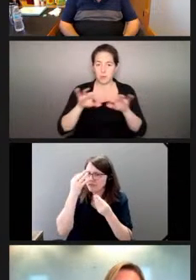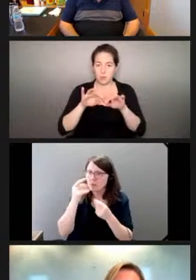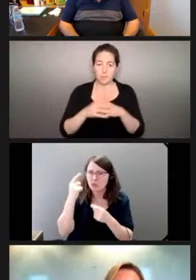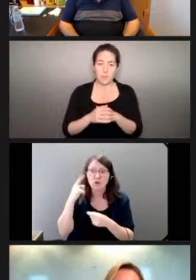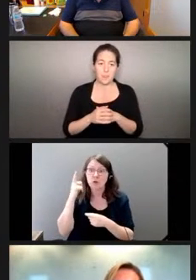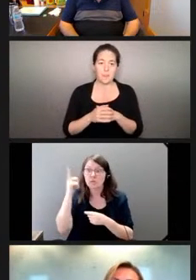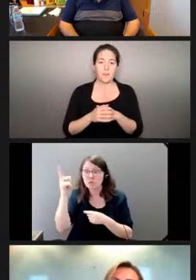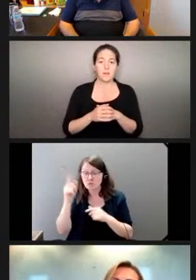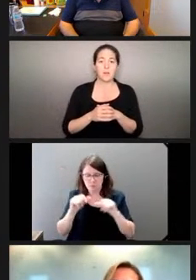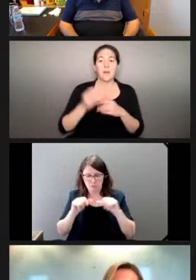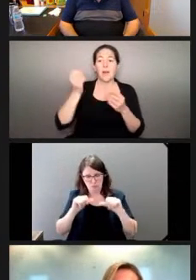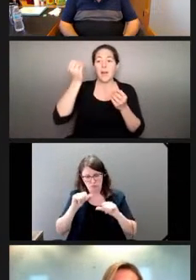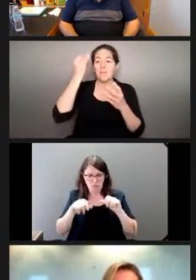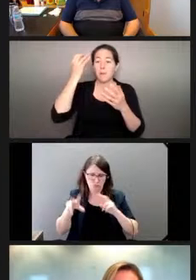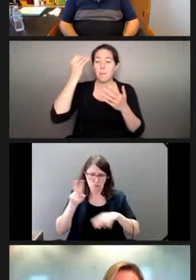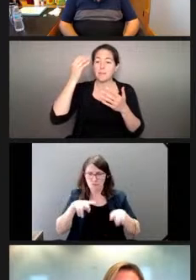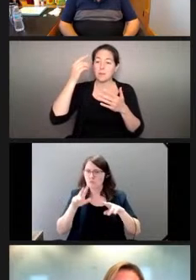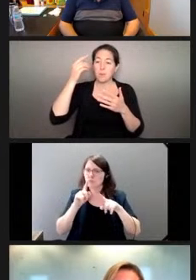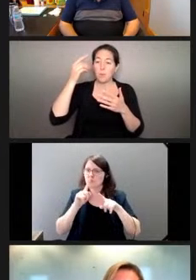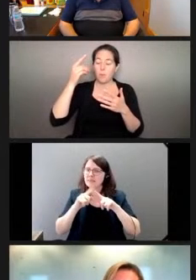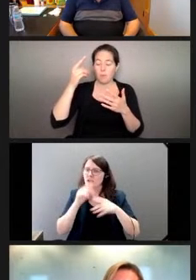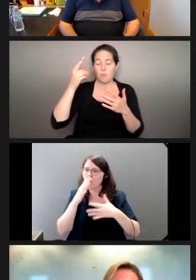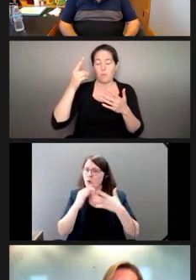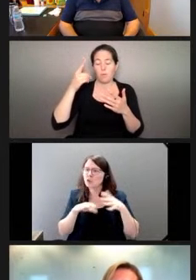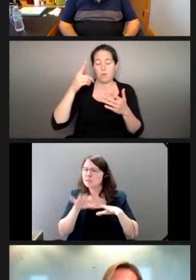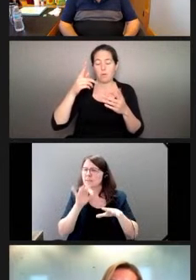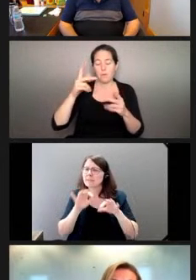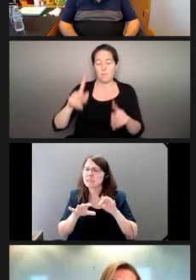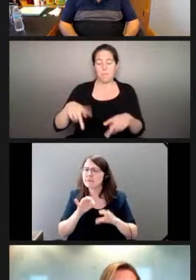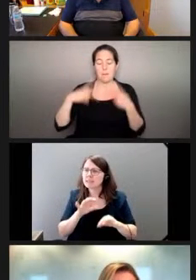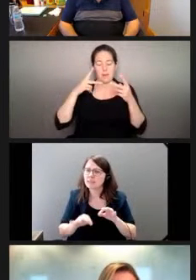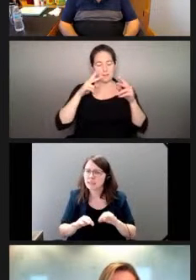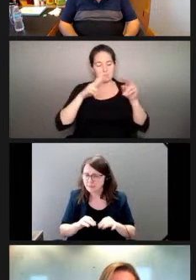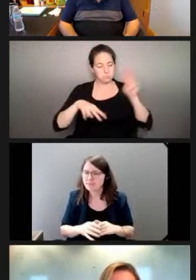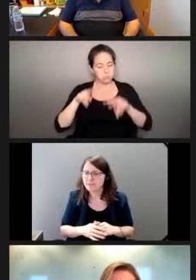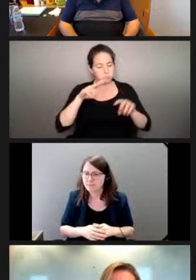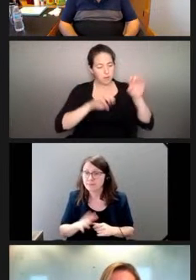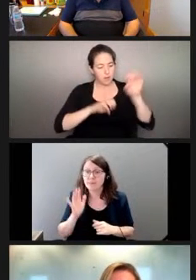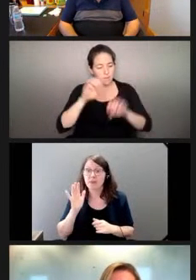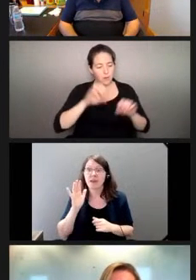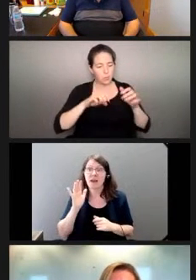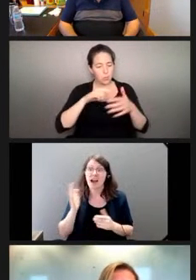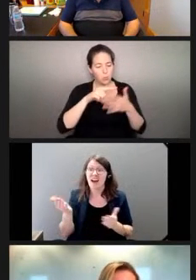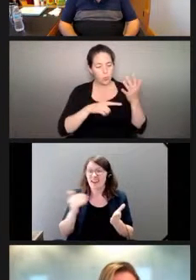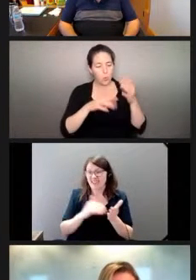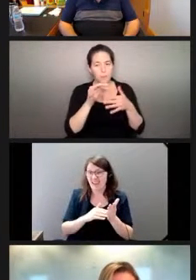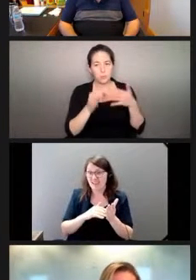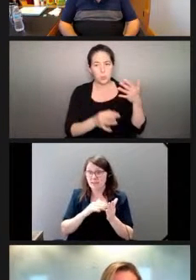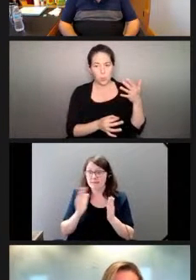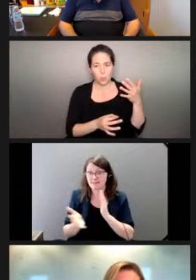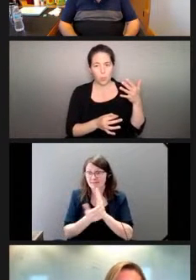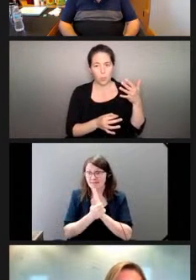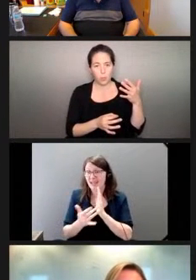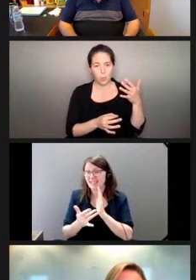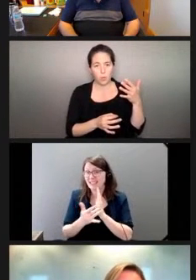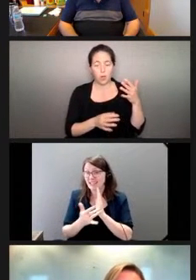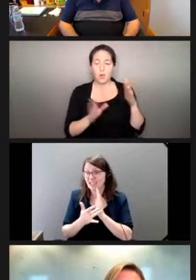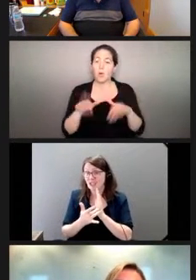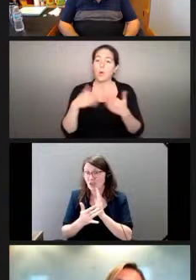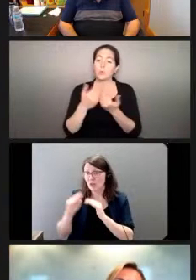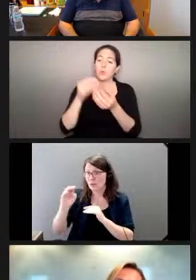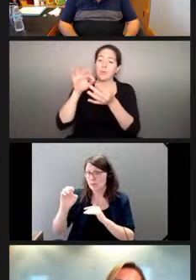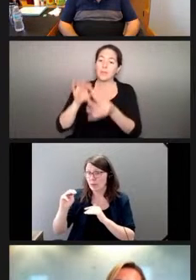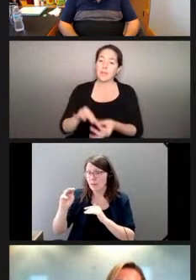process. And again, that detail is also provided in the impending technical memorandums that will accompany the phase 2 staff